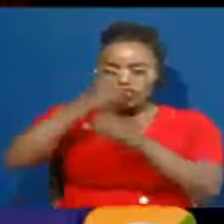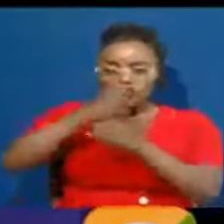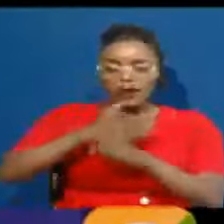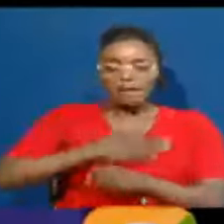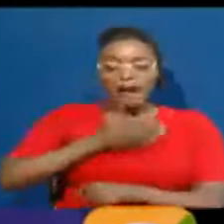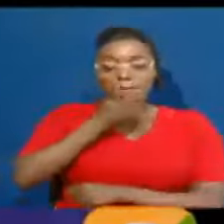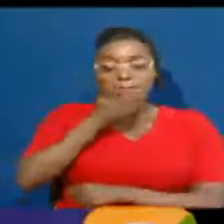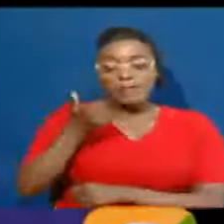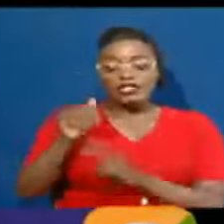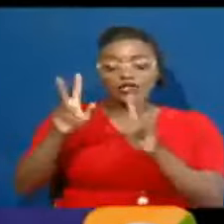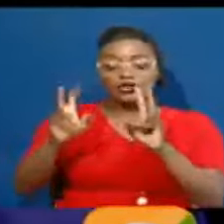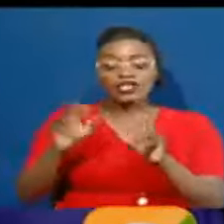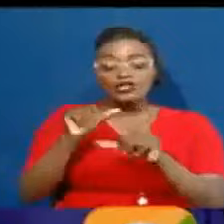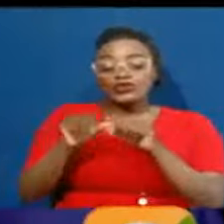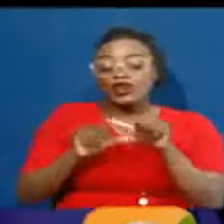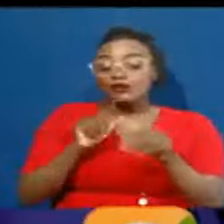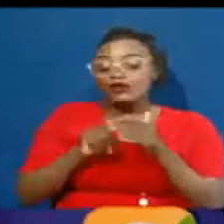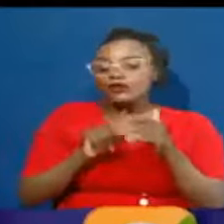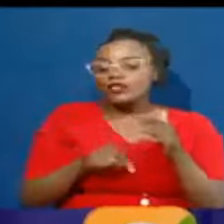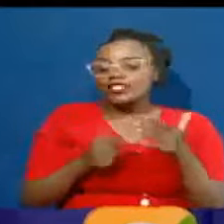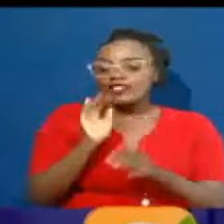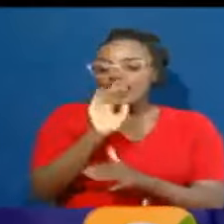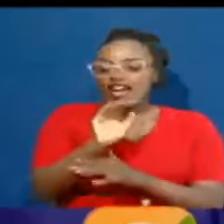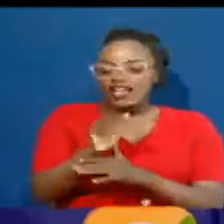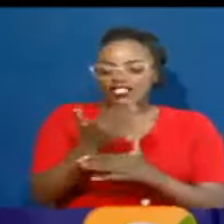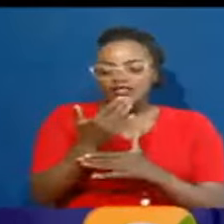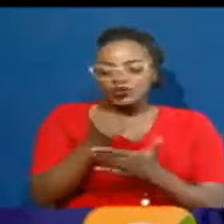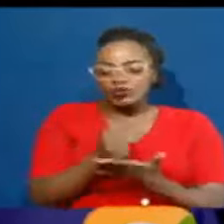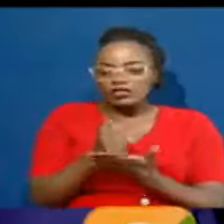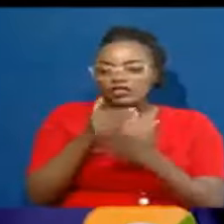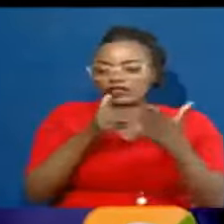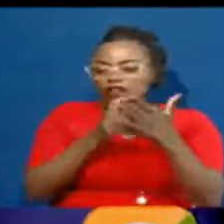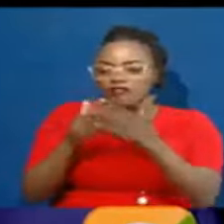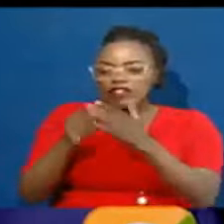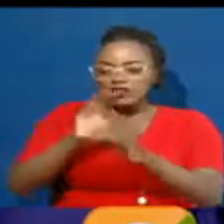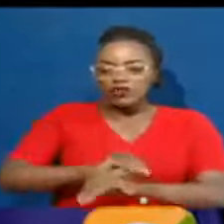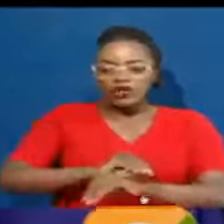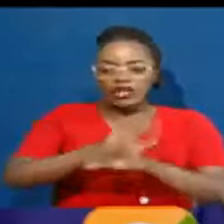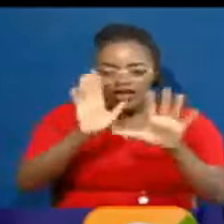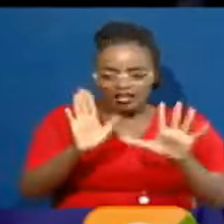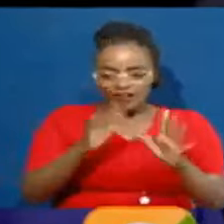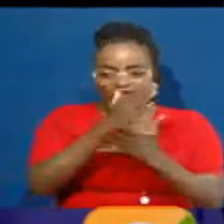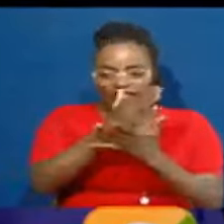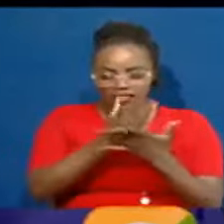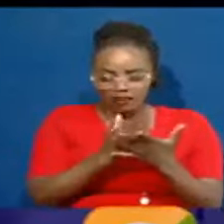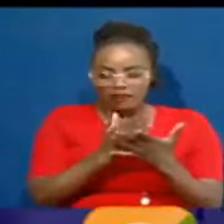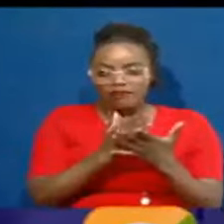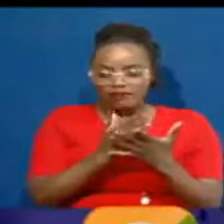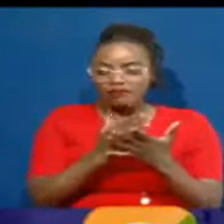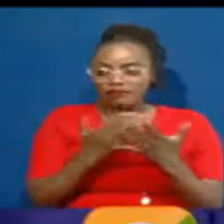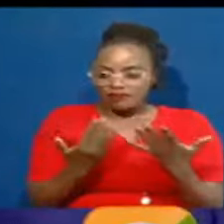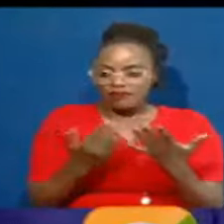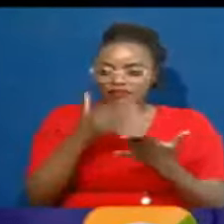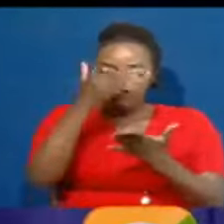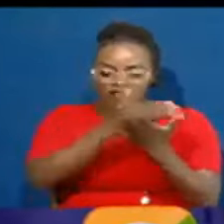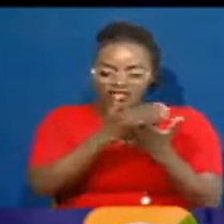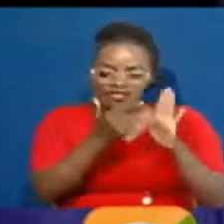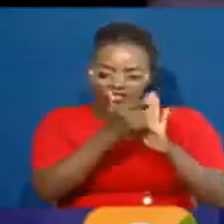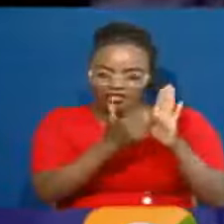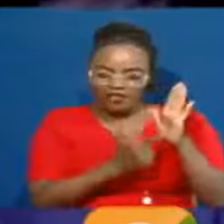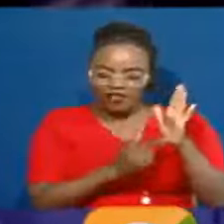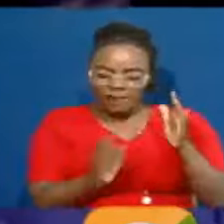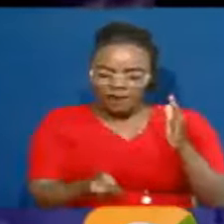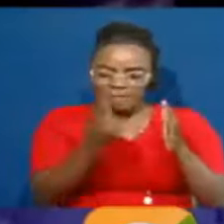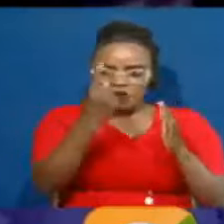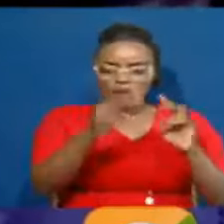best in terms of asking for interventions to clarify some, you know, some facts. I